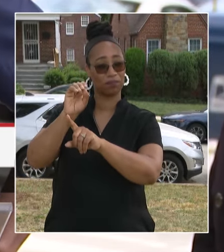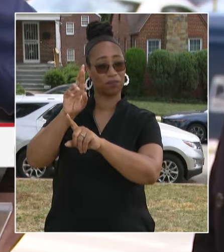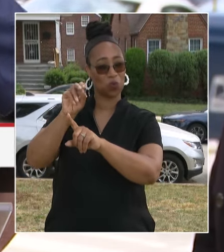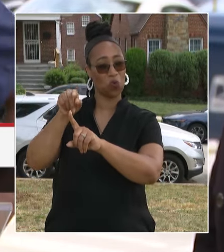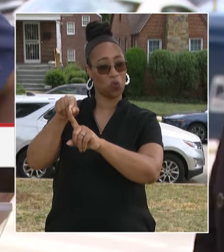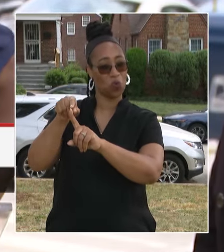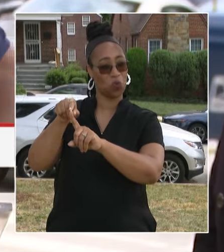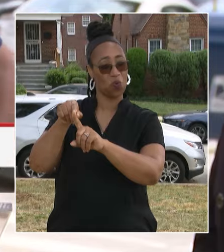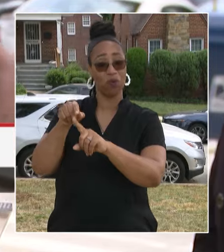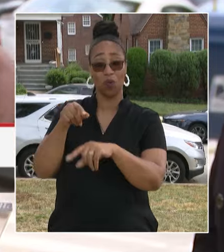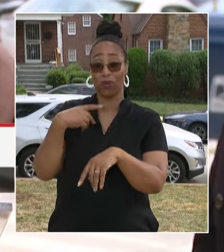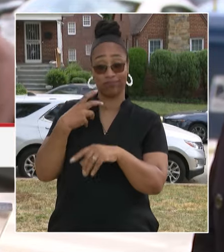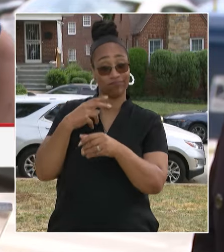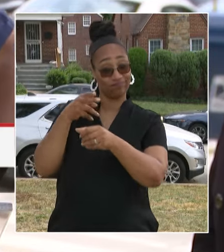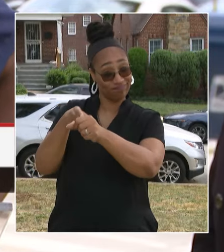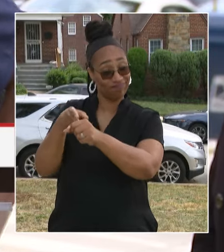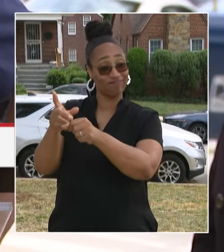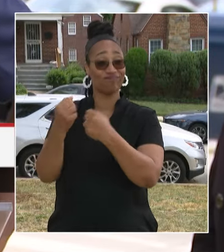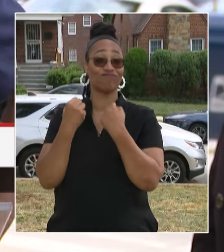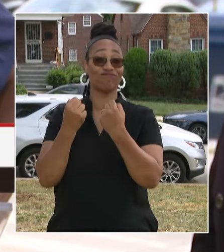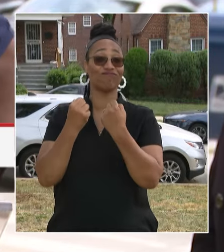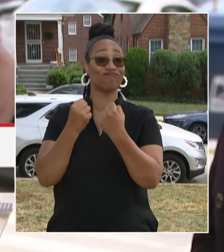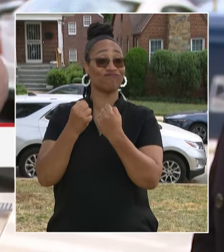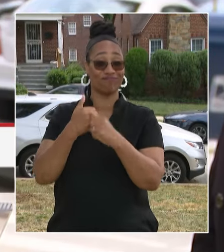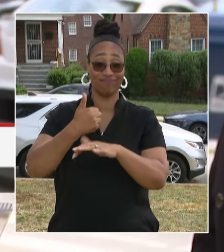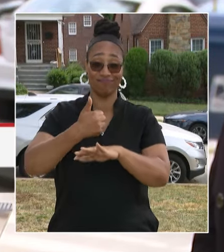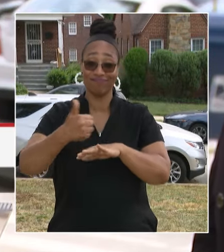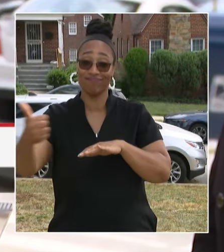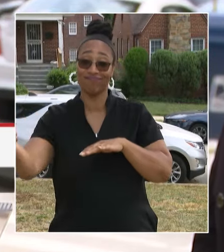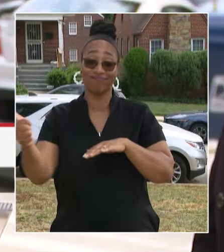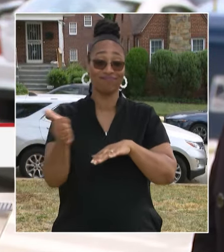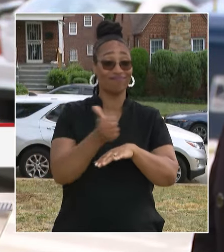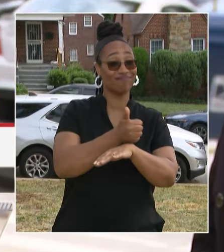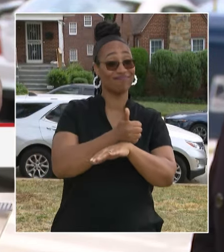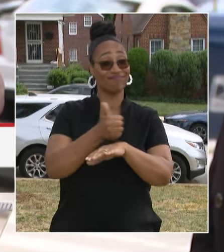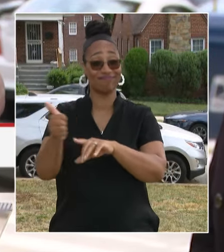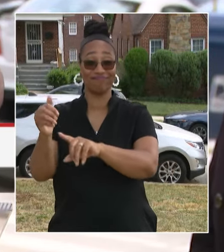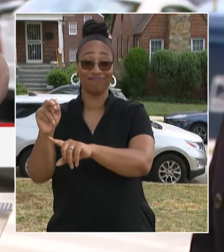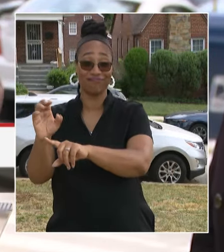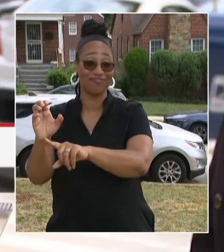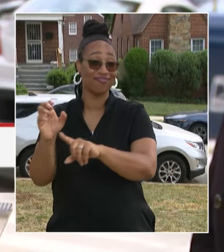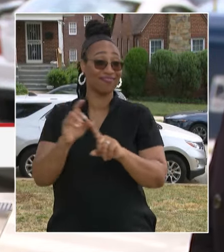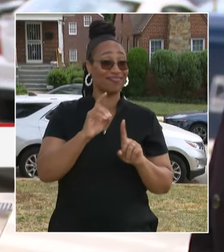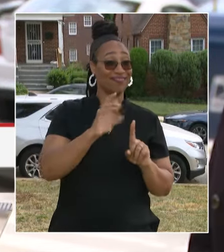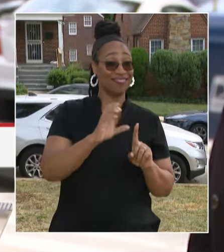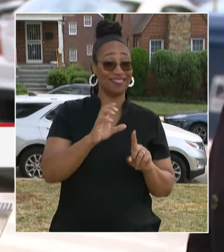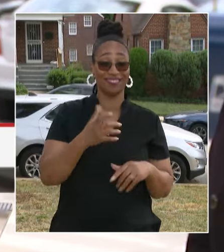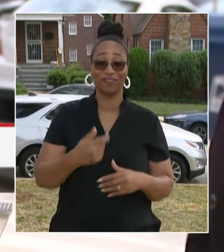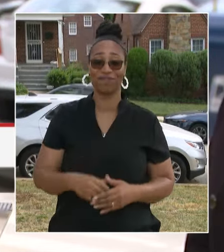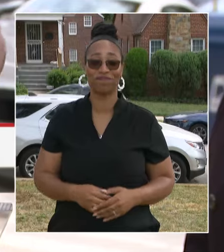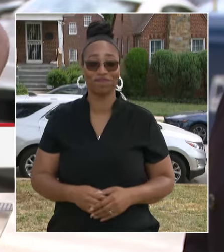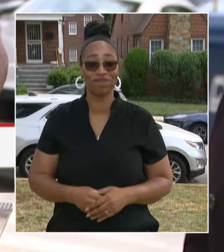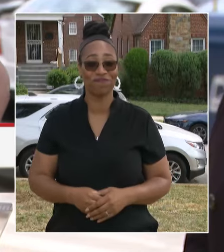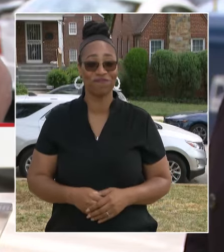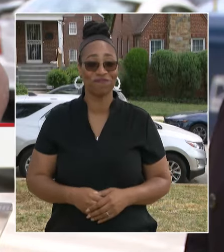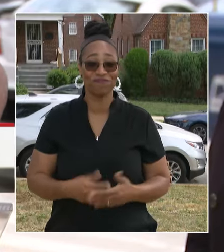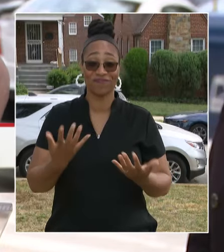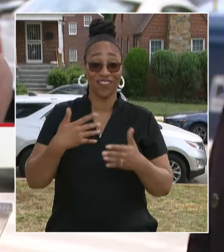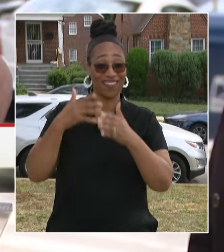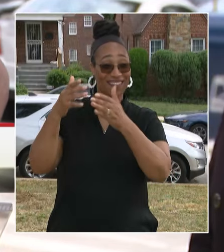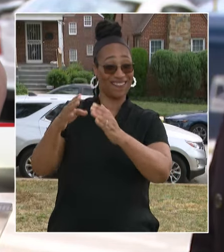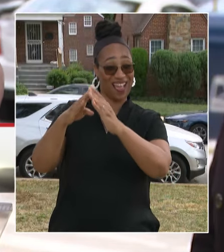We dropped Deirdre off and Dolores off at the house. Me and him, we're going to get food. We go to